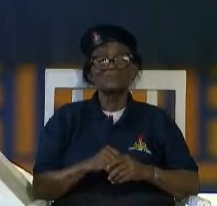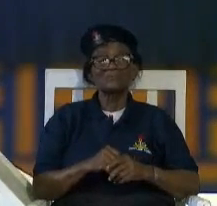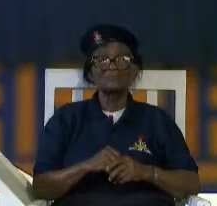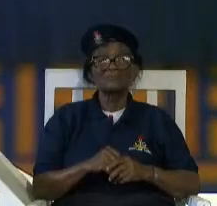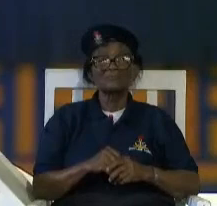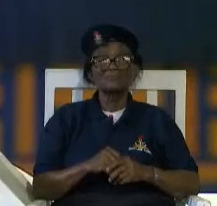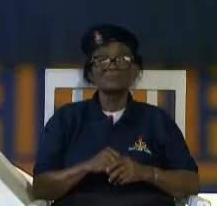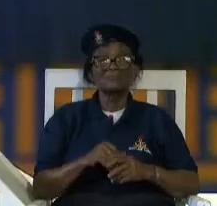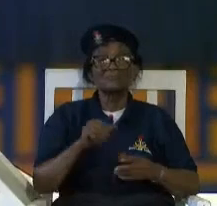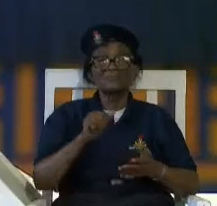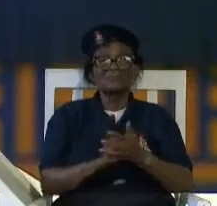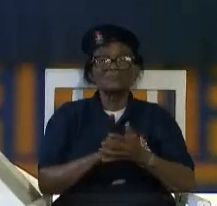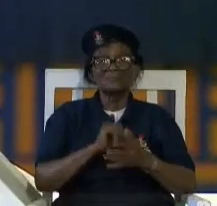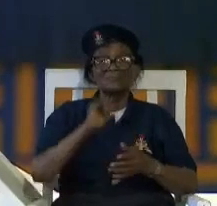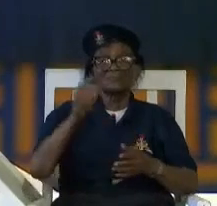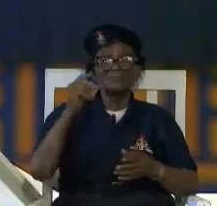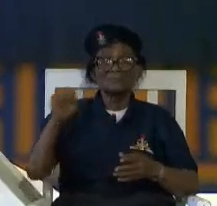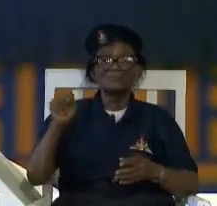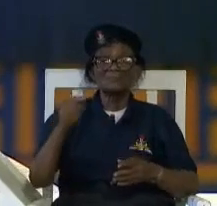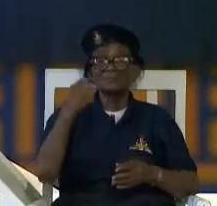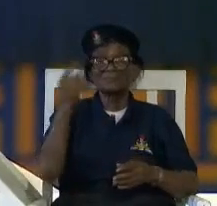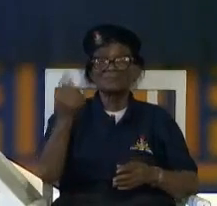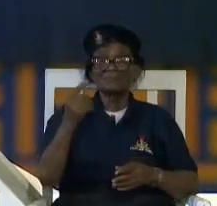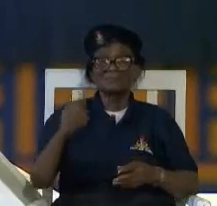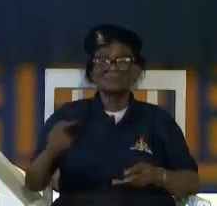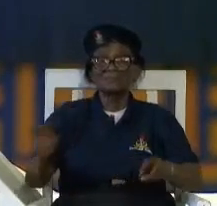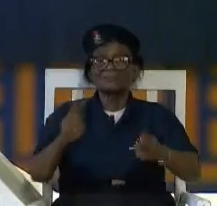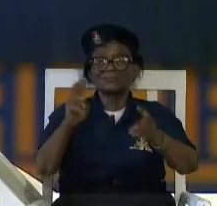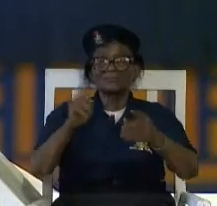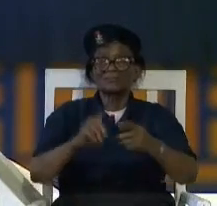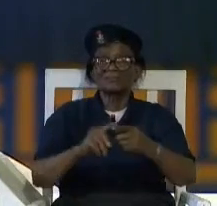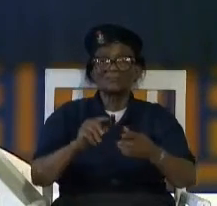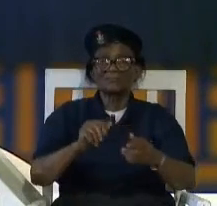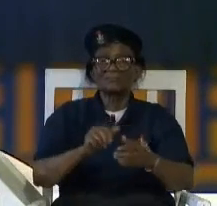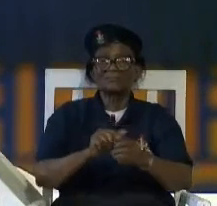That's the only little problem. I mean, but you know, it's